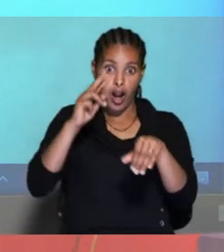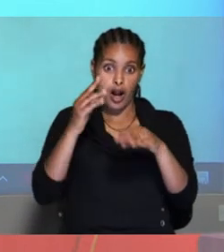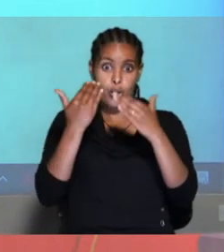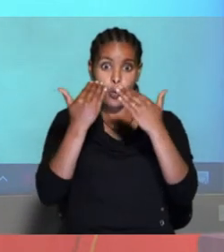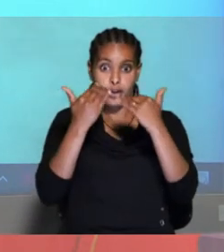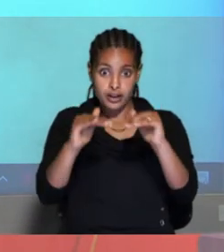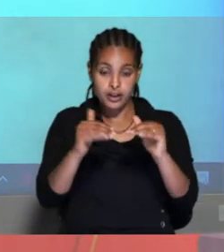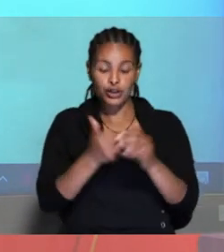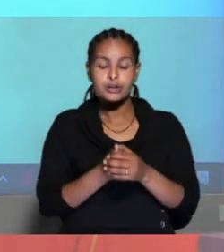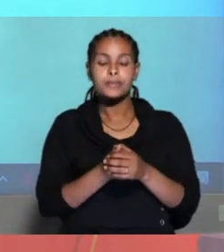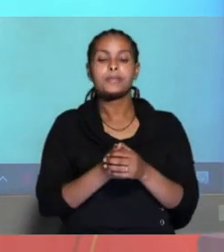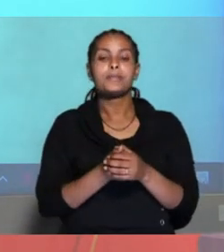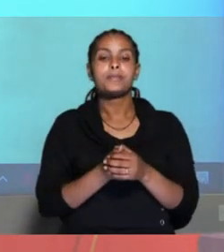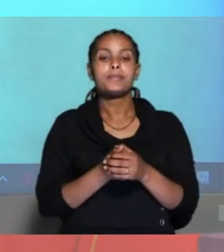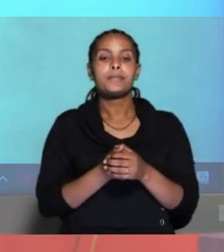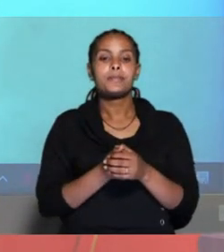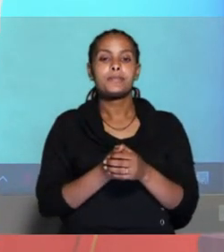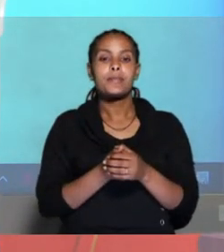initial concentration